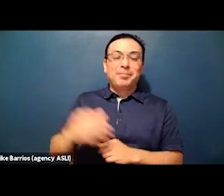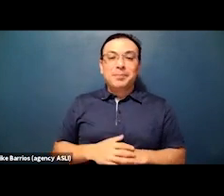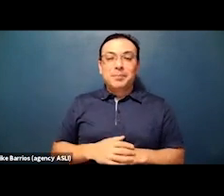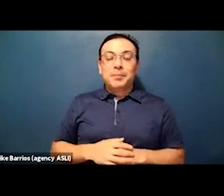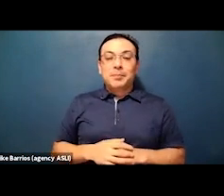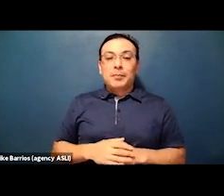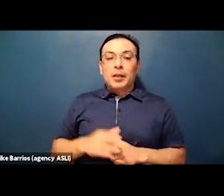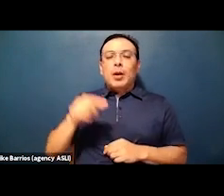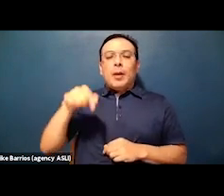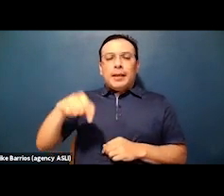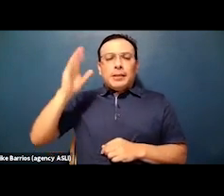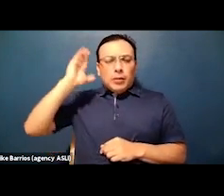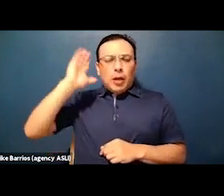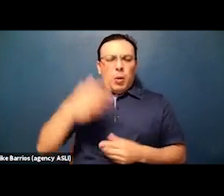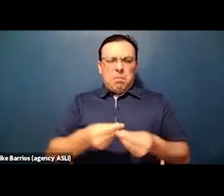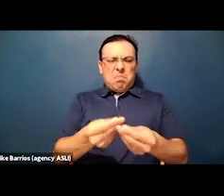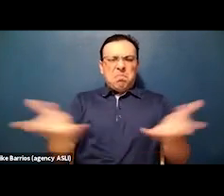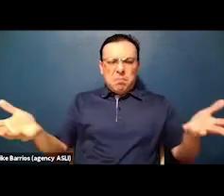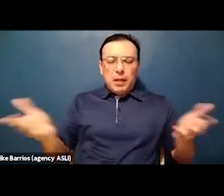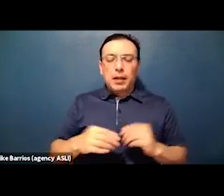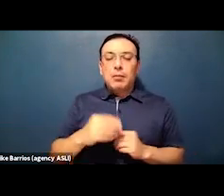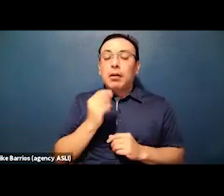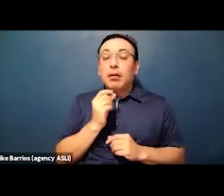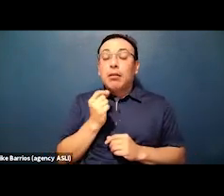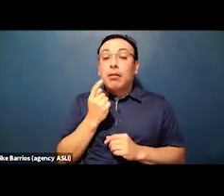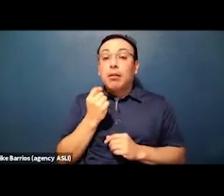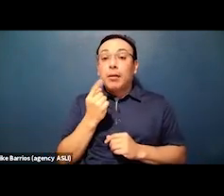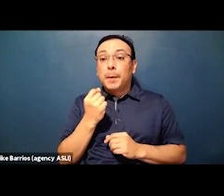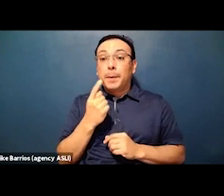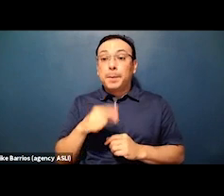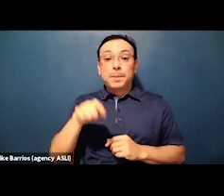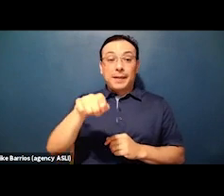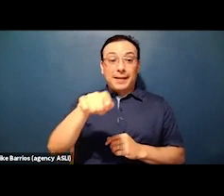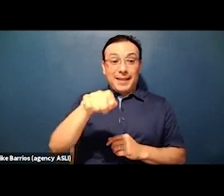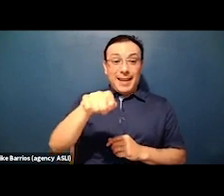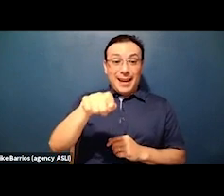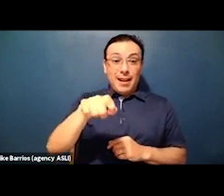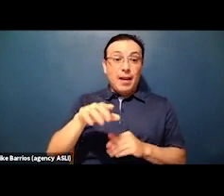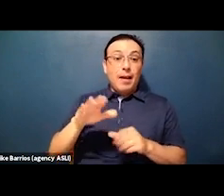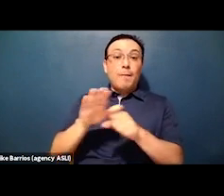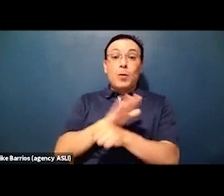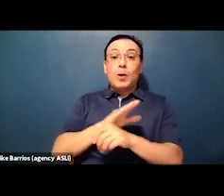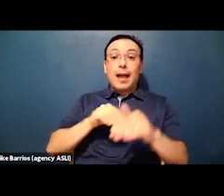Accessible NYC report, at least last year's report, is included in the hyperlink right there.